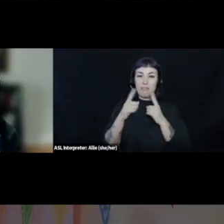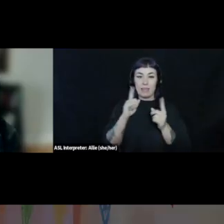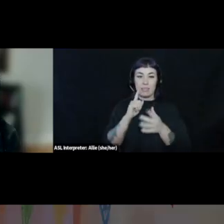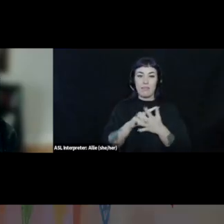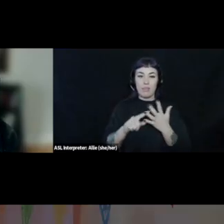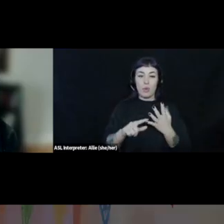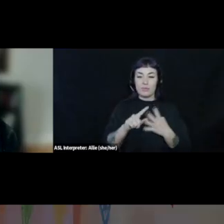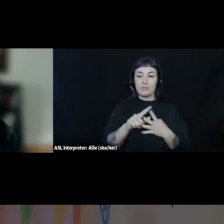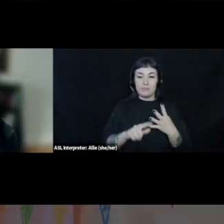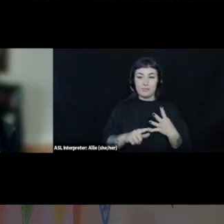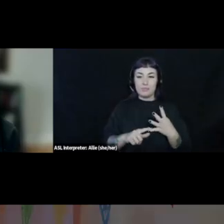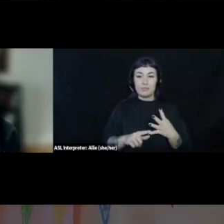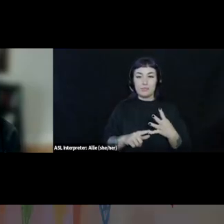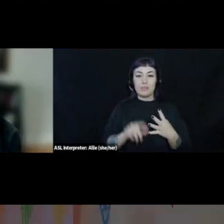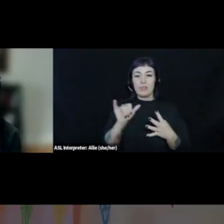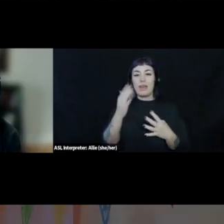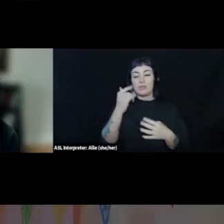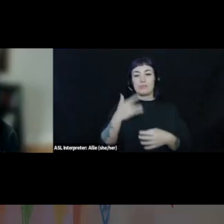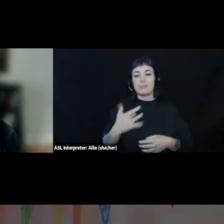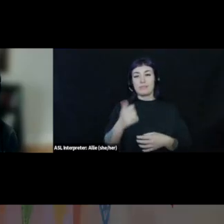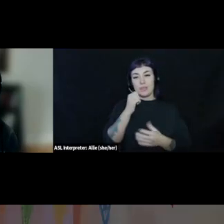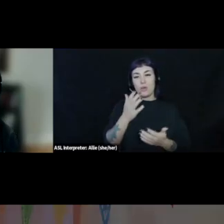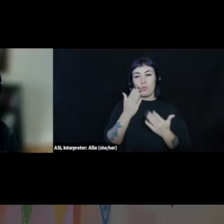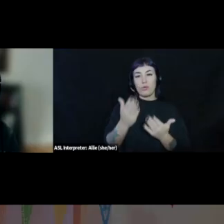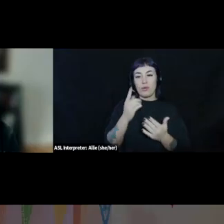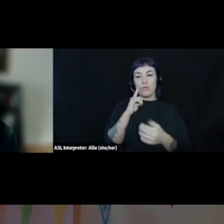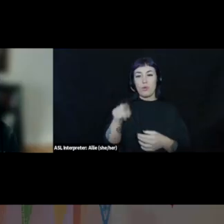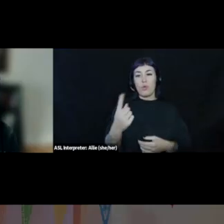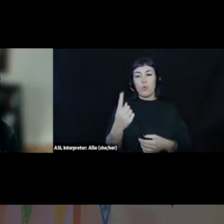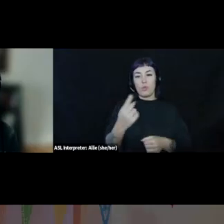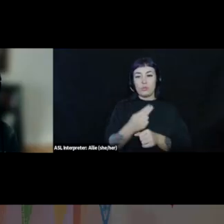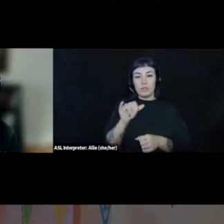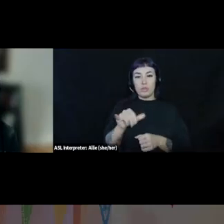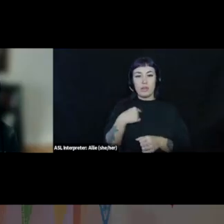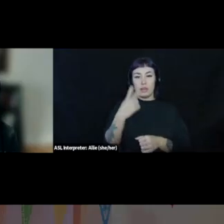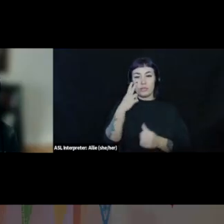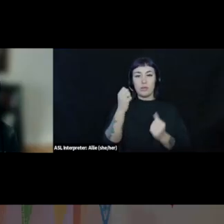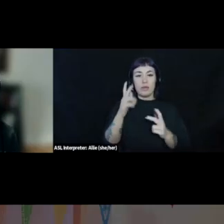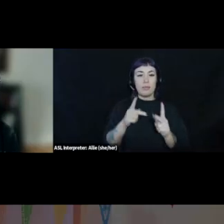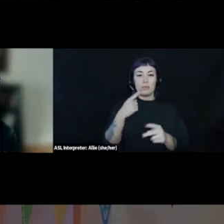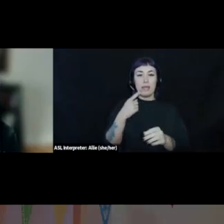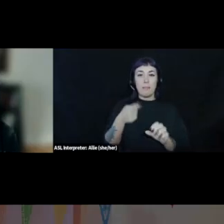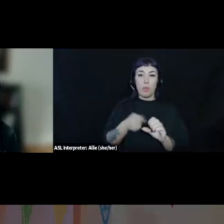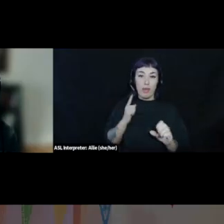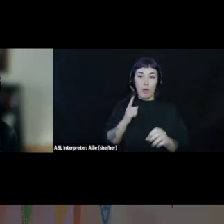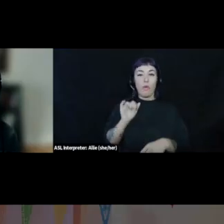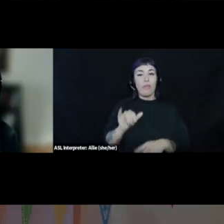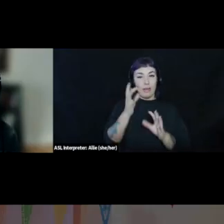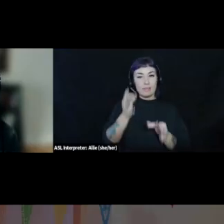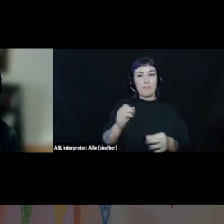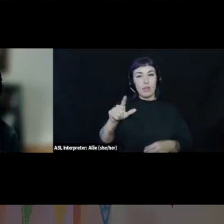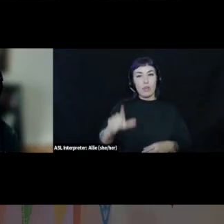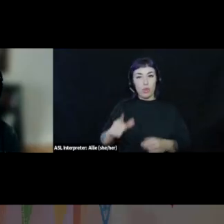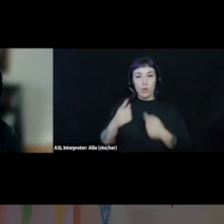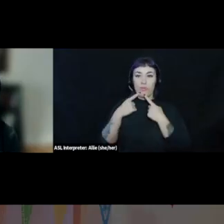those. And that's why it's typically not recommended on its own. I saw a lot of you said pulling out. That is definitely a lower